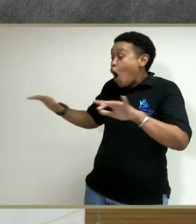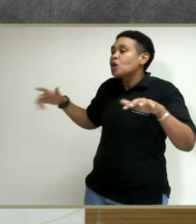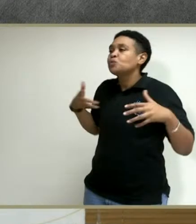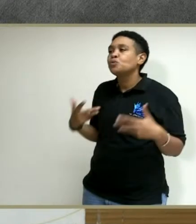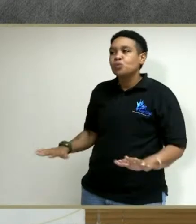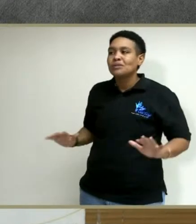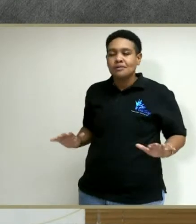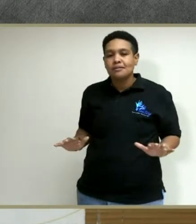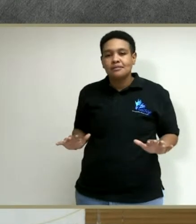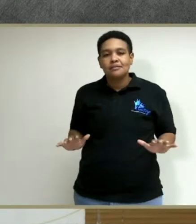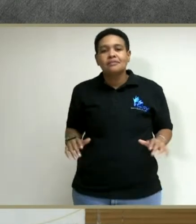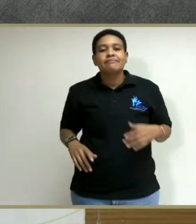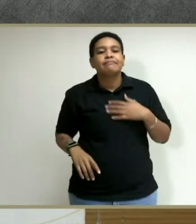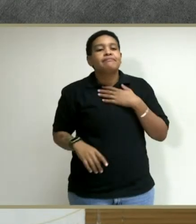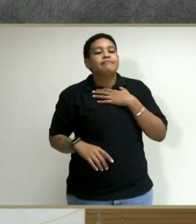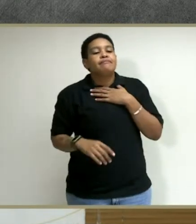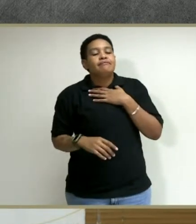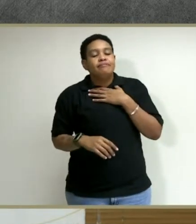Next slide.